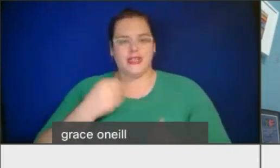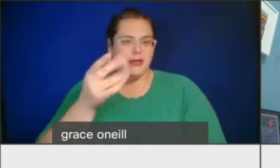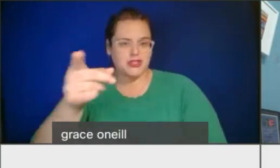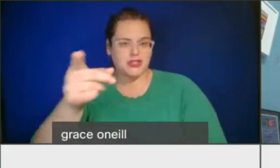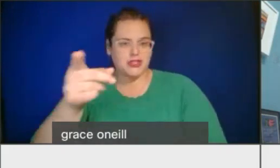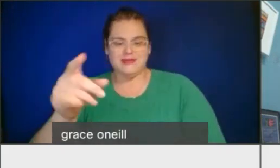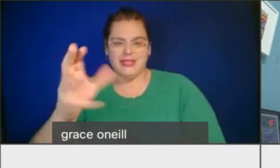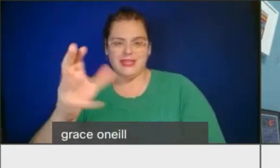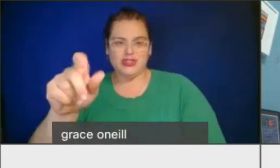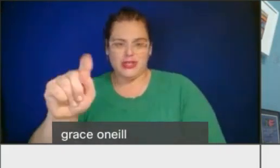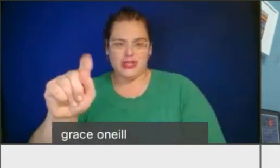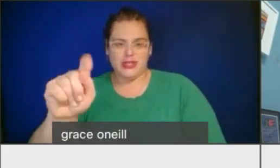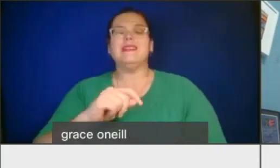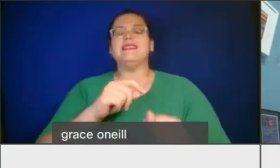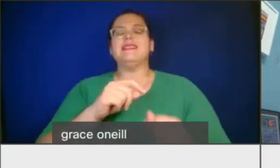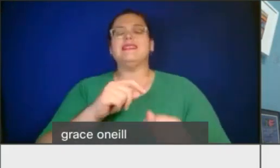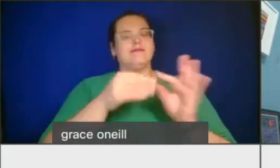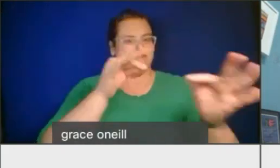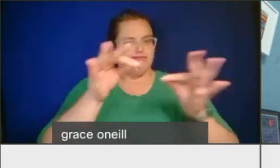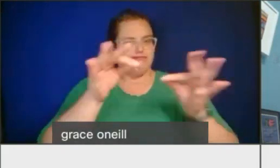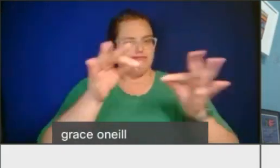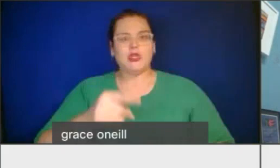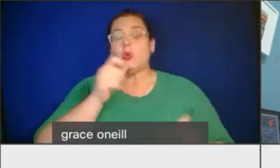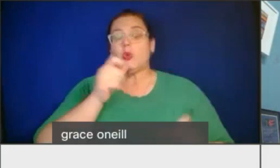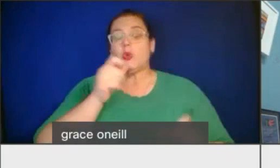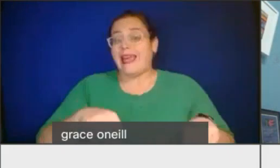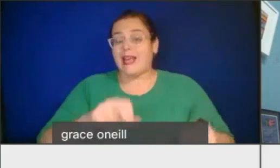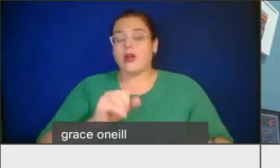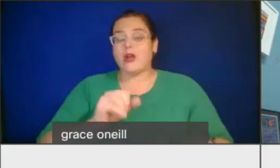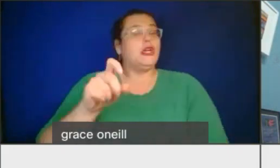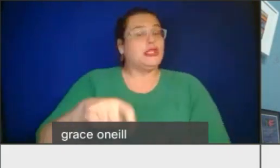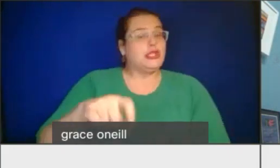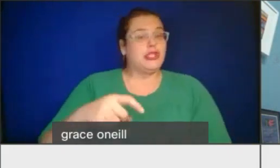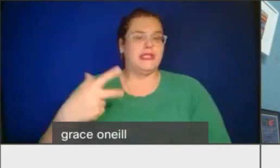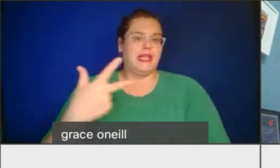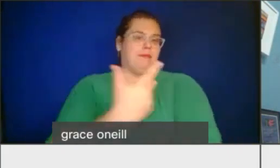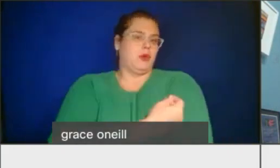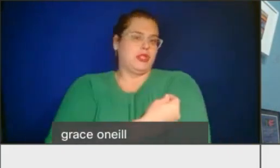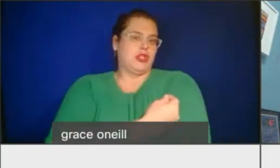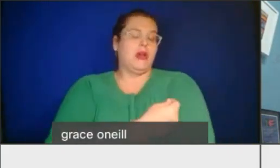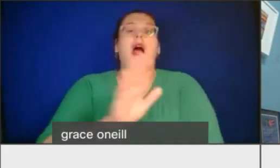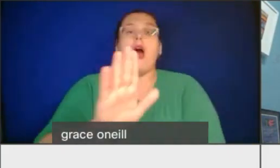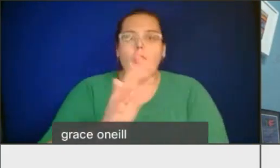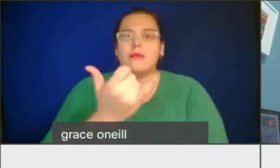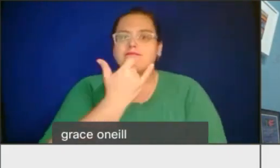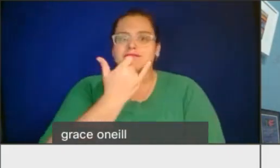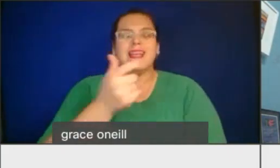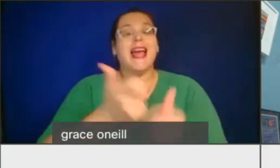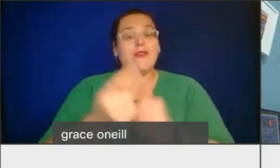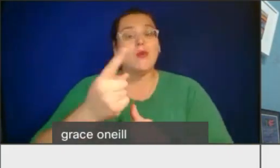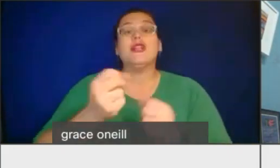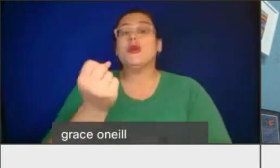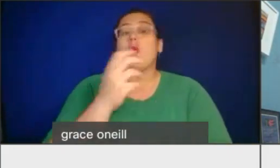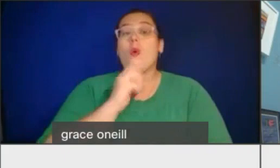who can get a booster. Oh, who should get a booster? Everyone 12 and older. So it is now anyone 12 and